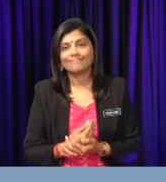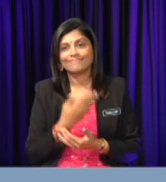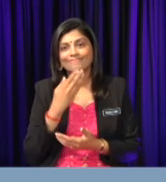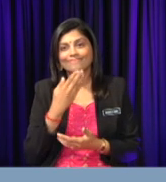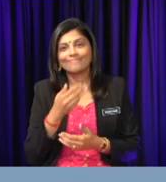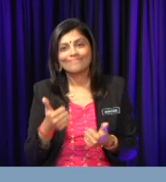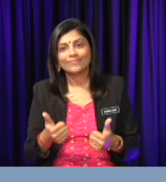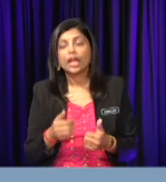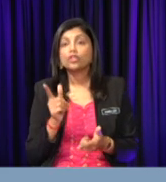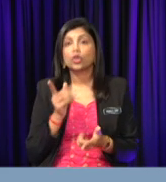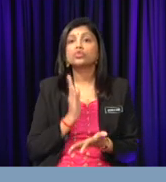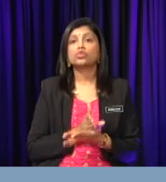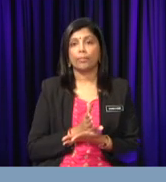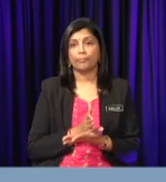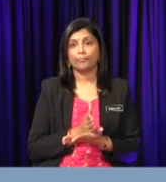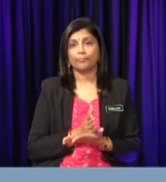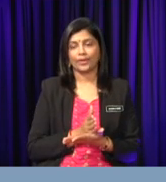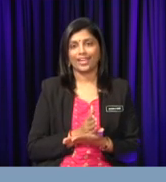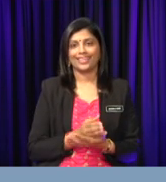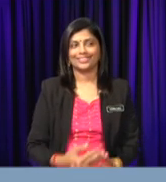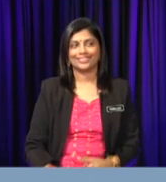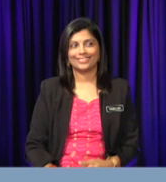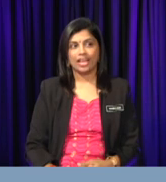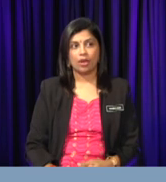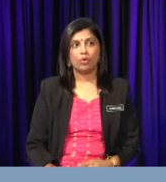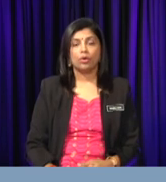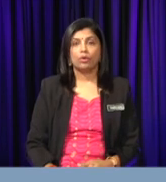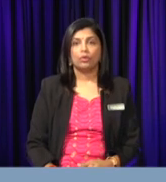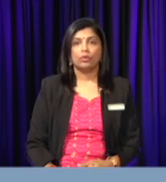Mm-hmm. Here is your task.